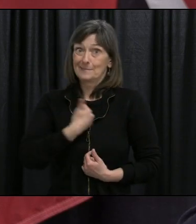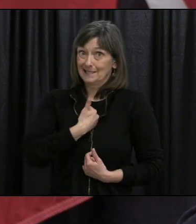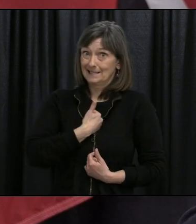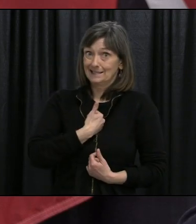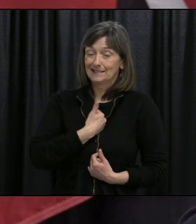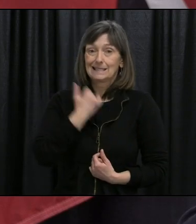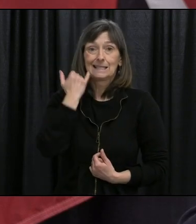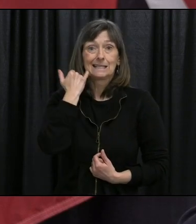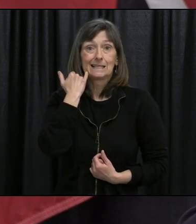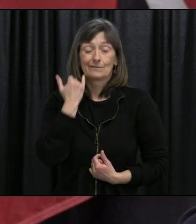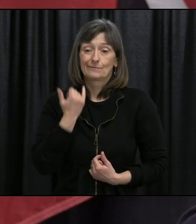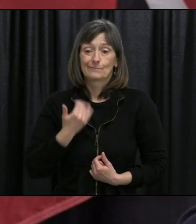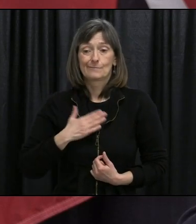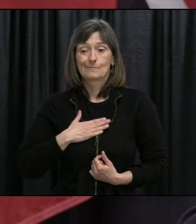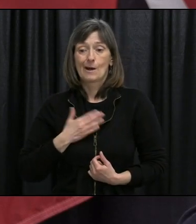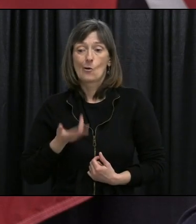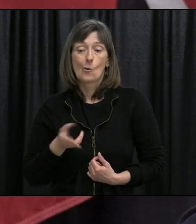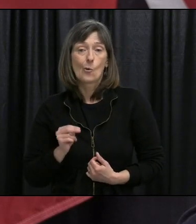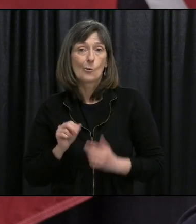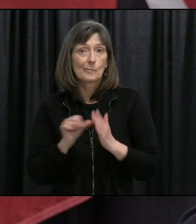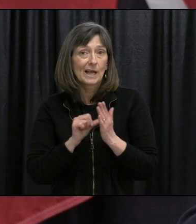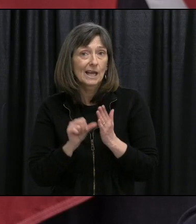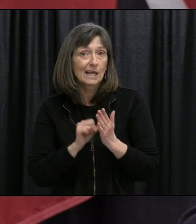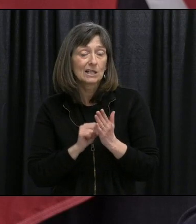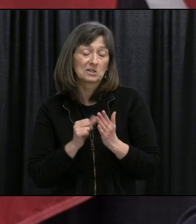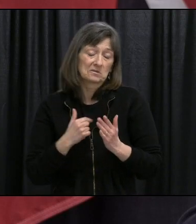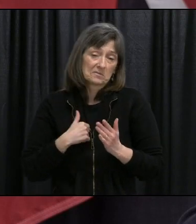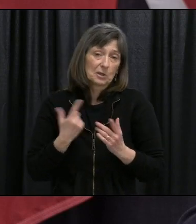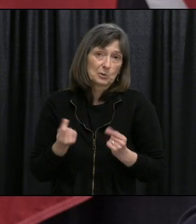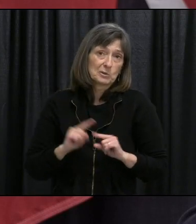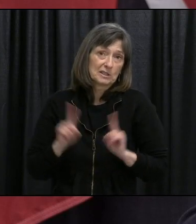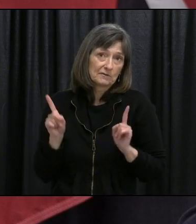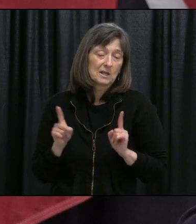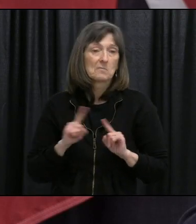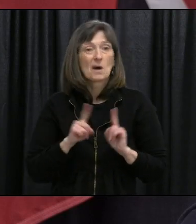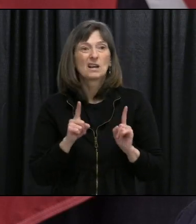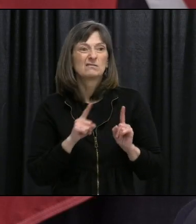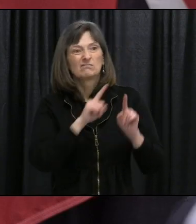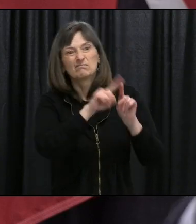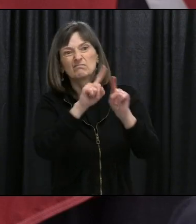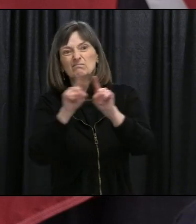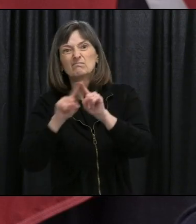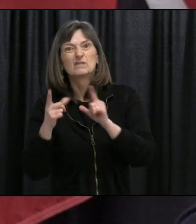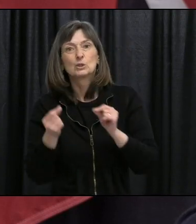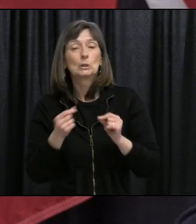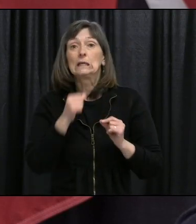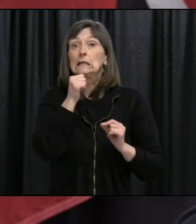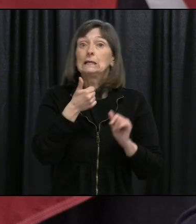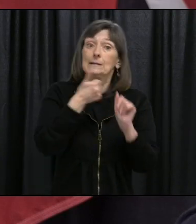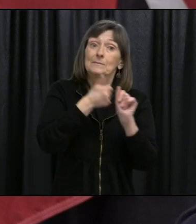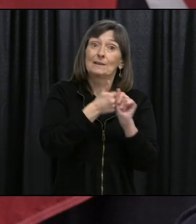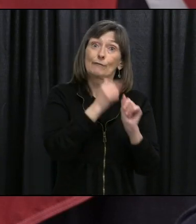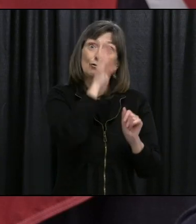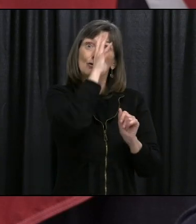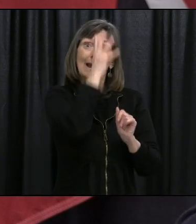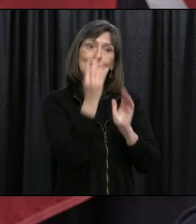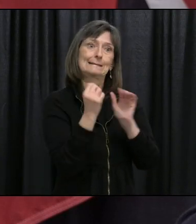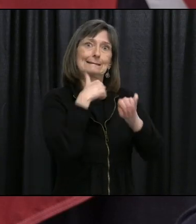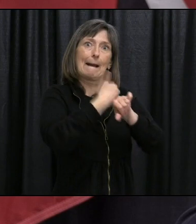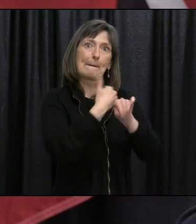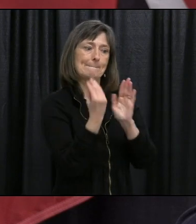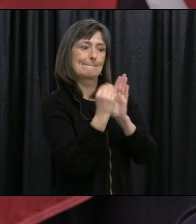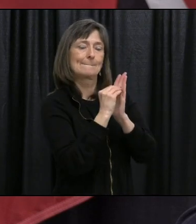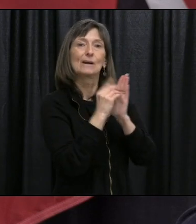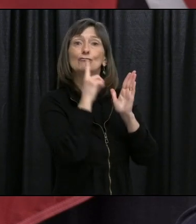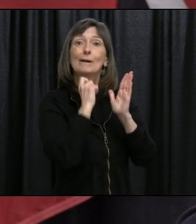we just create our own page, but people use various mechanisms, and I think this was just really just sharing of information that would have come